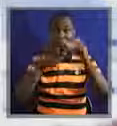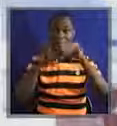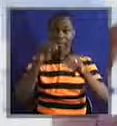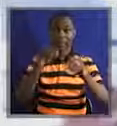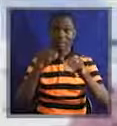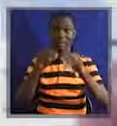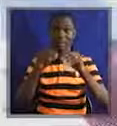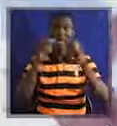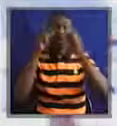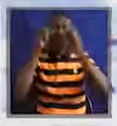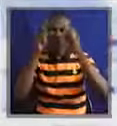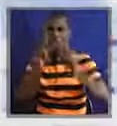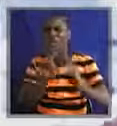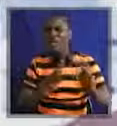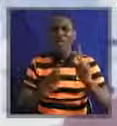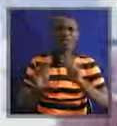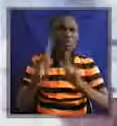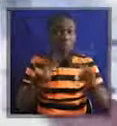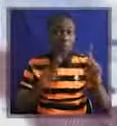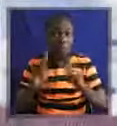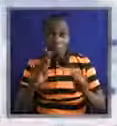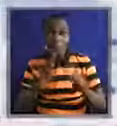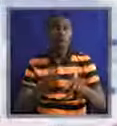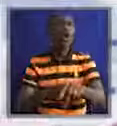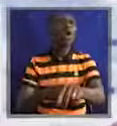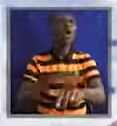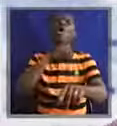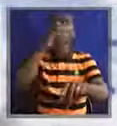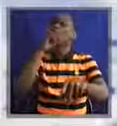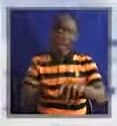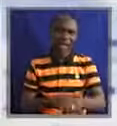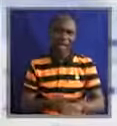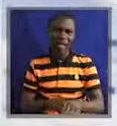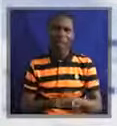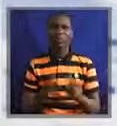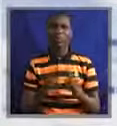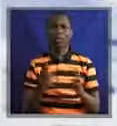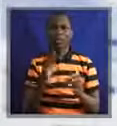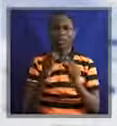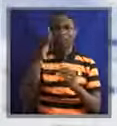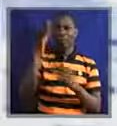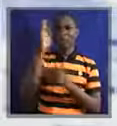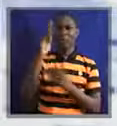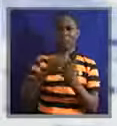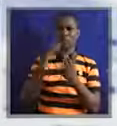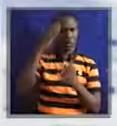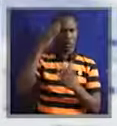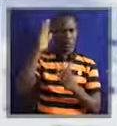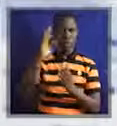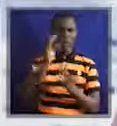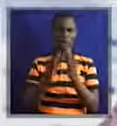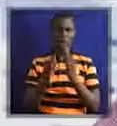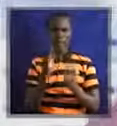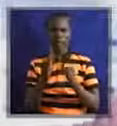Now, or the man you power won't dream for a long time, and so only me and Copan Samoa. Obi ya, dear